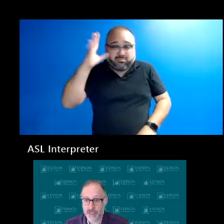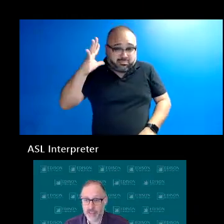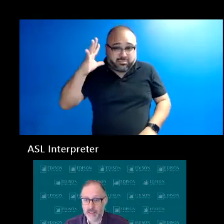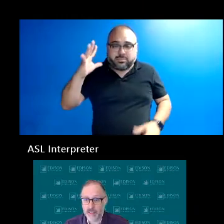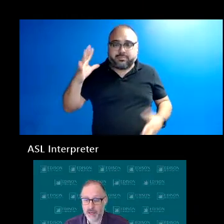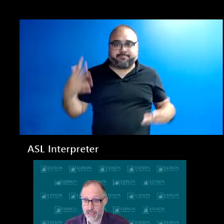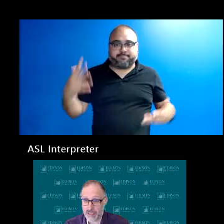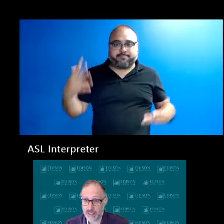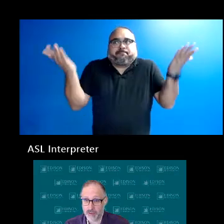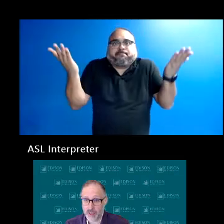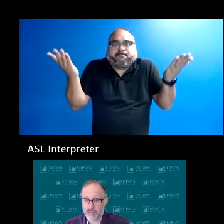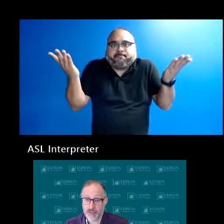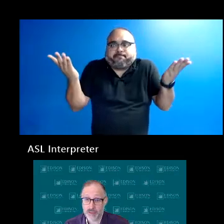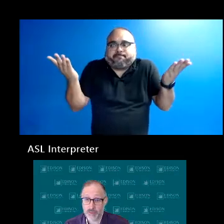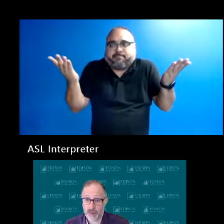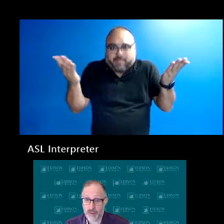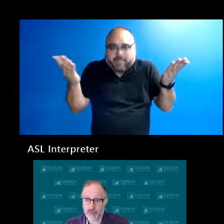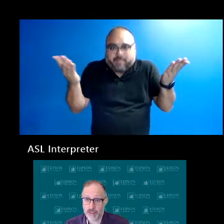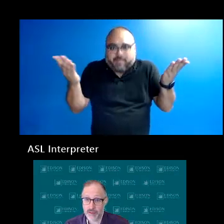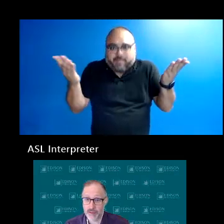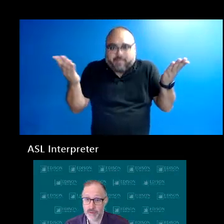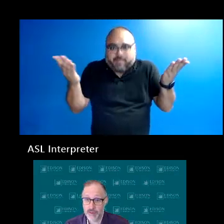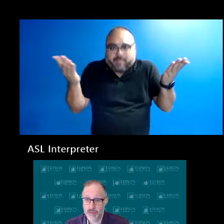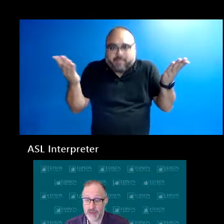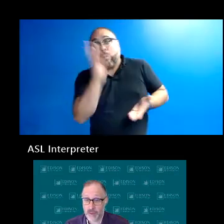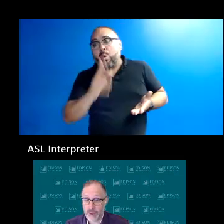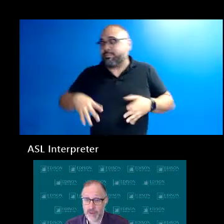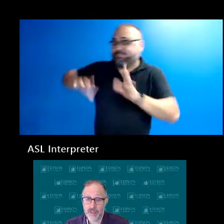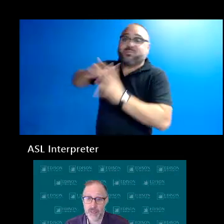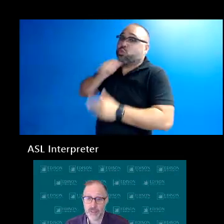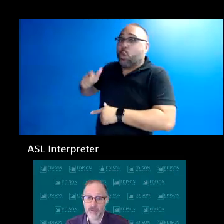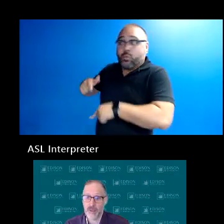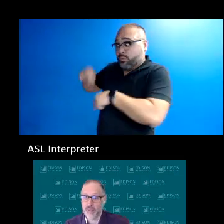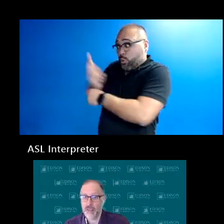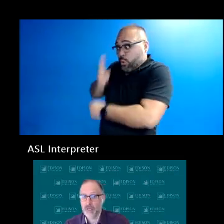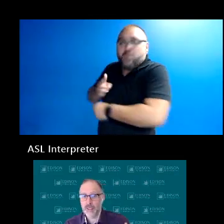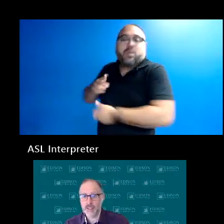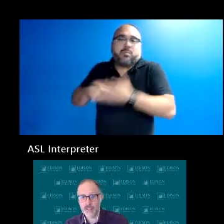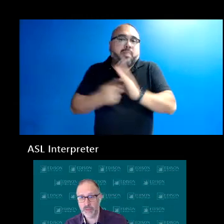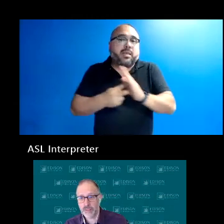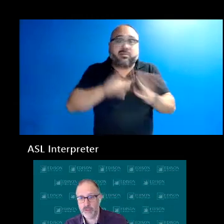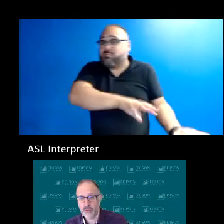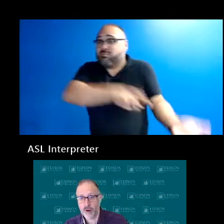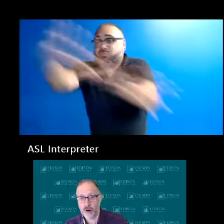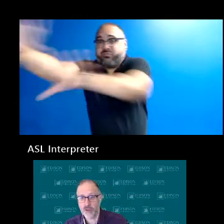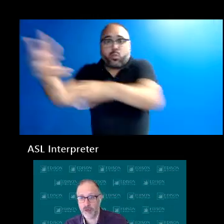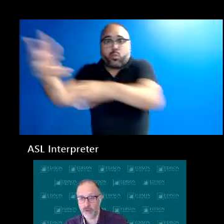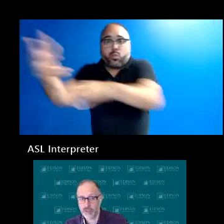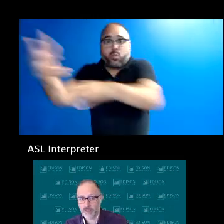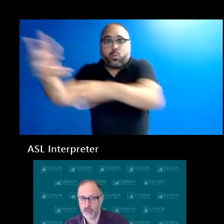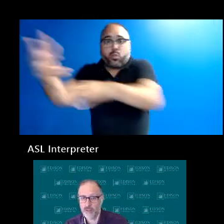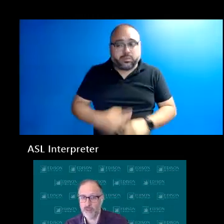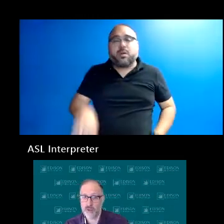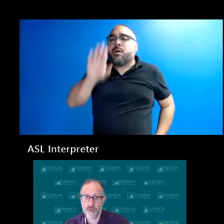could be a catastrophic wildfire. So we are going to use that. However, as I mentioned, we are continuing to harden our